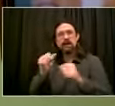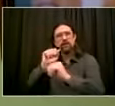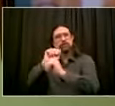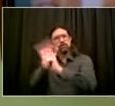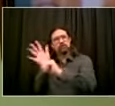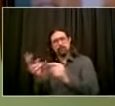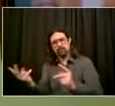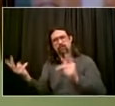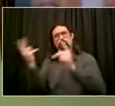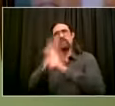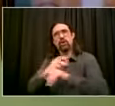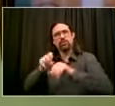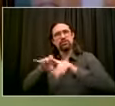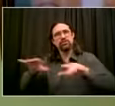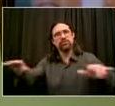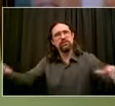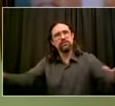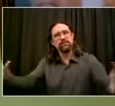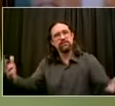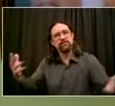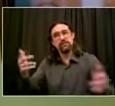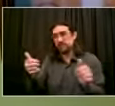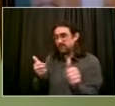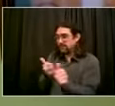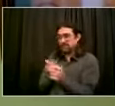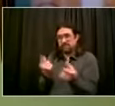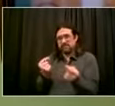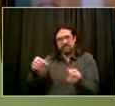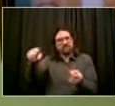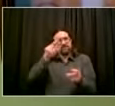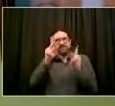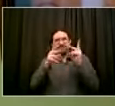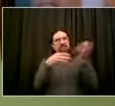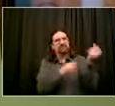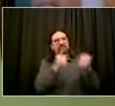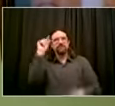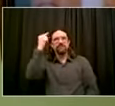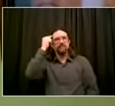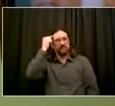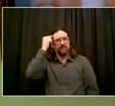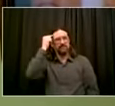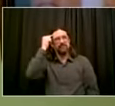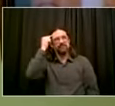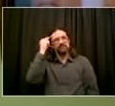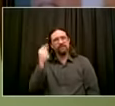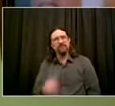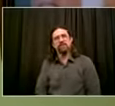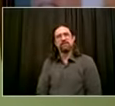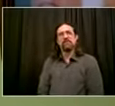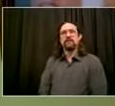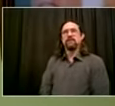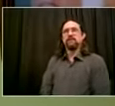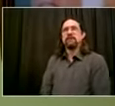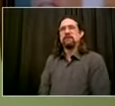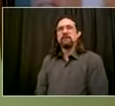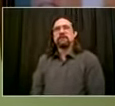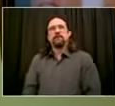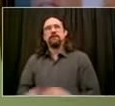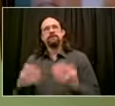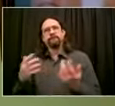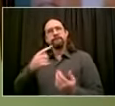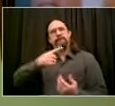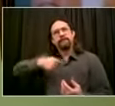the possible influence of pressures on organizations and institutions. So it's very incumbent upon us as, you